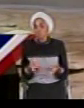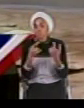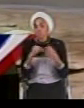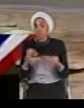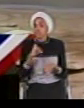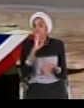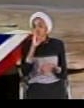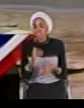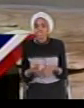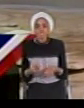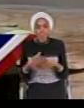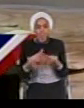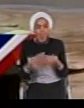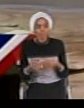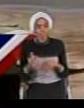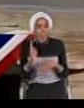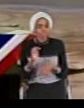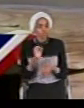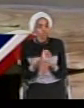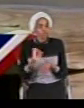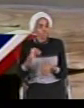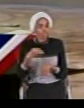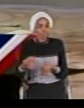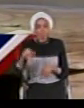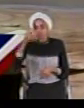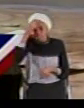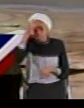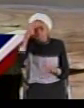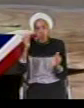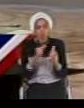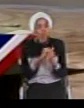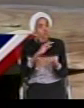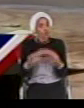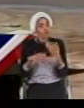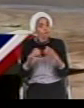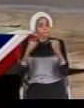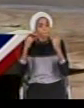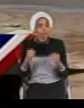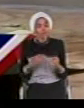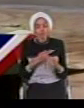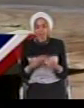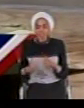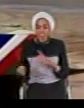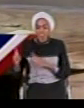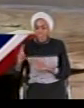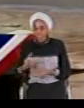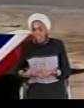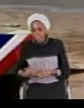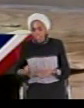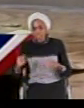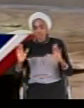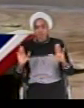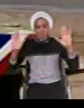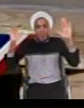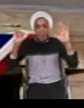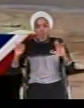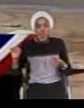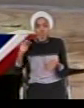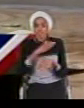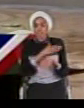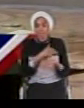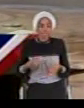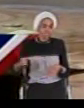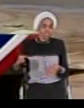the working of Satan, with all power and signs and lying